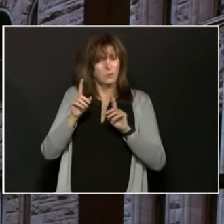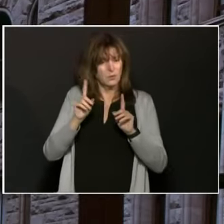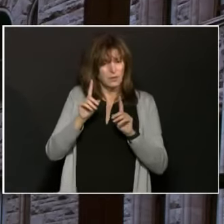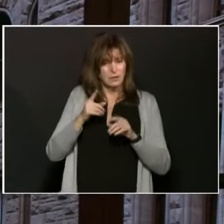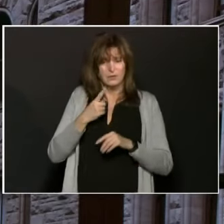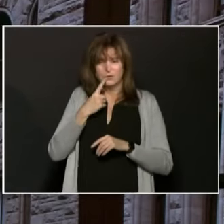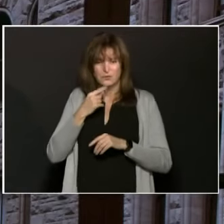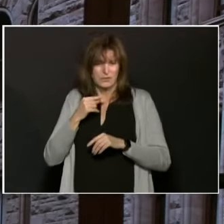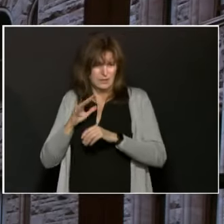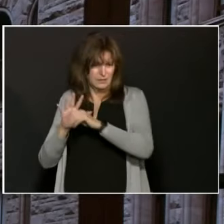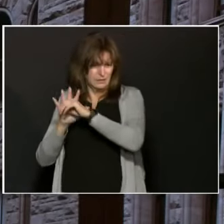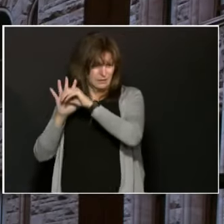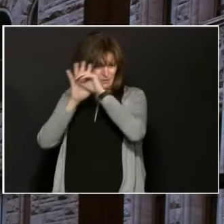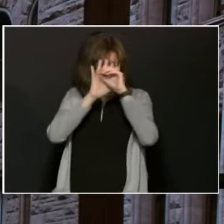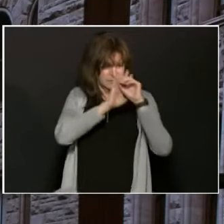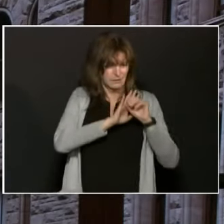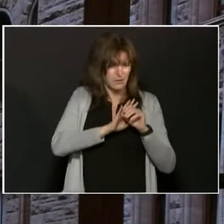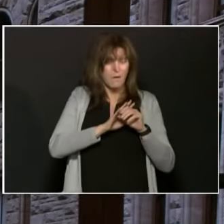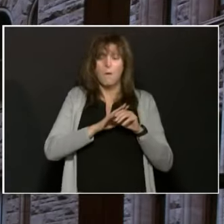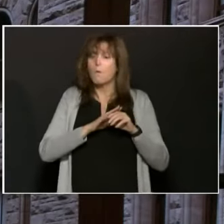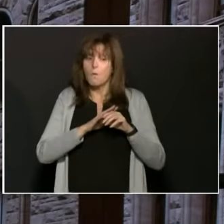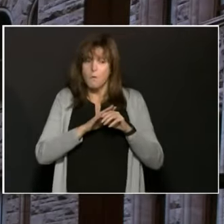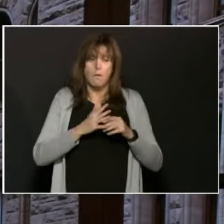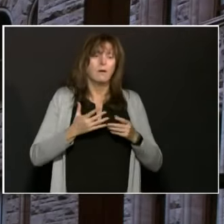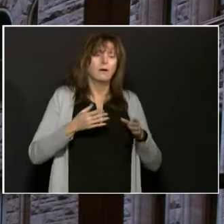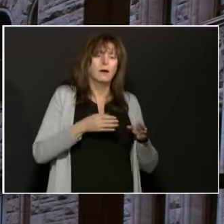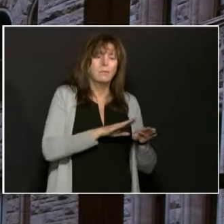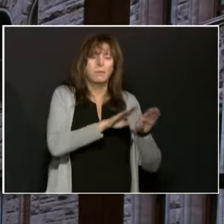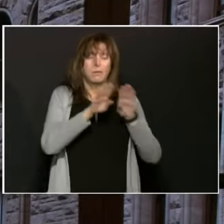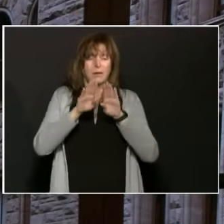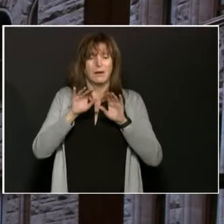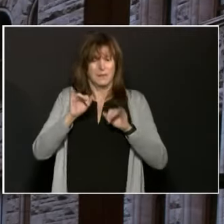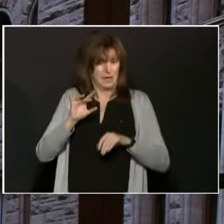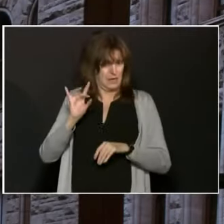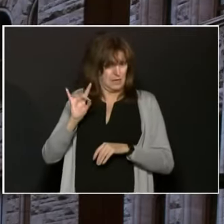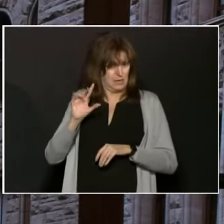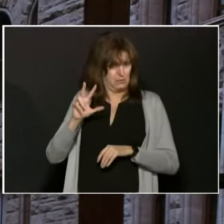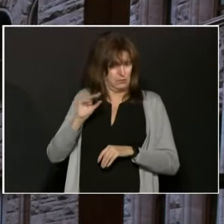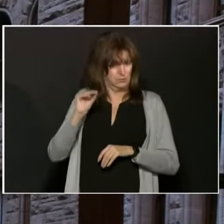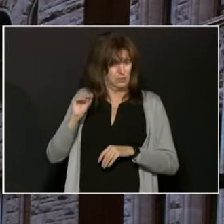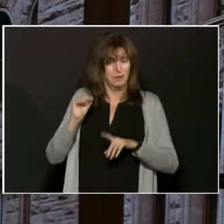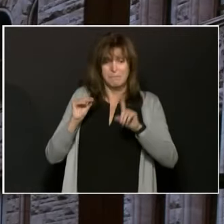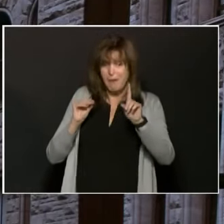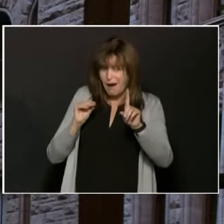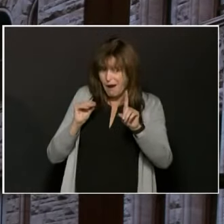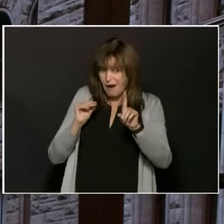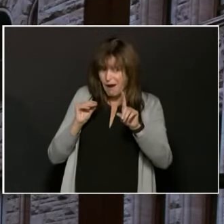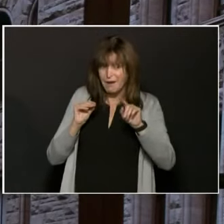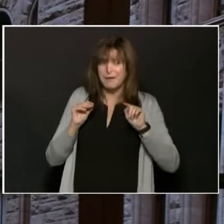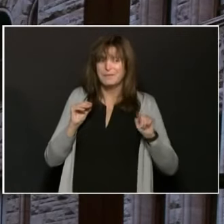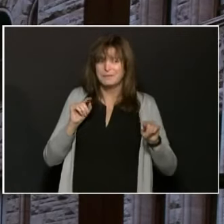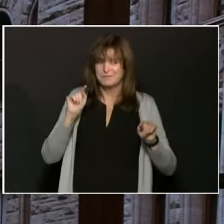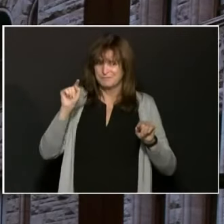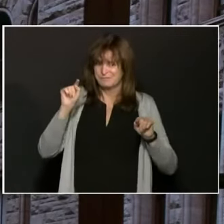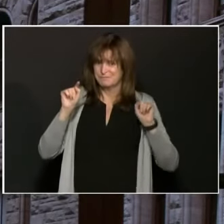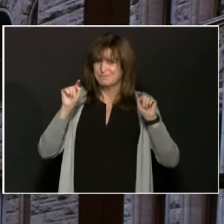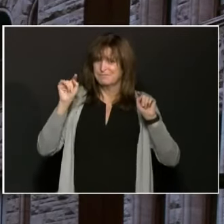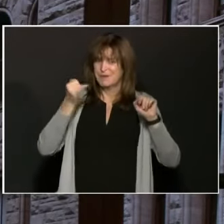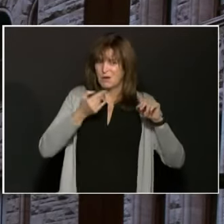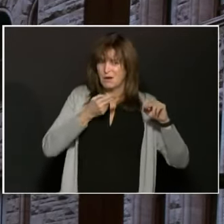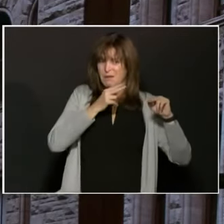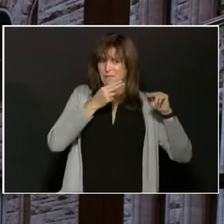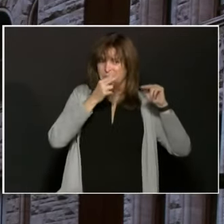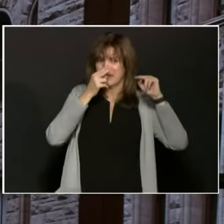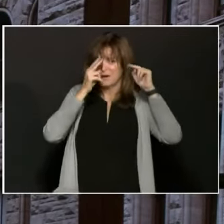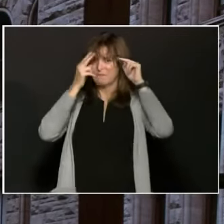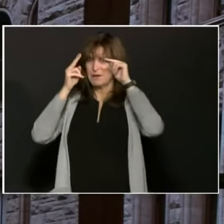at the same time, we're seeing a number of cases go up in the outer areas as well. So as I said before, we're concerned about that as